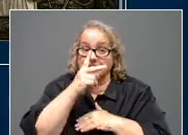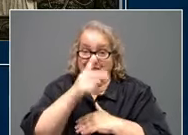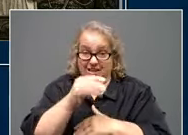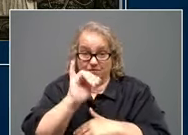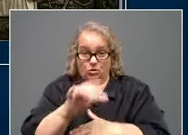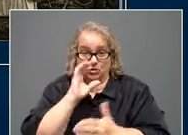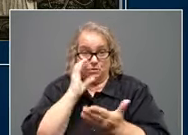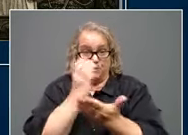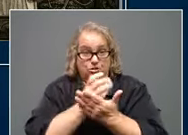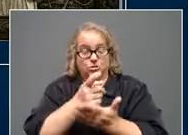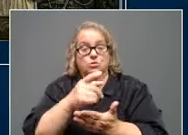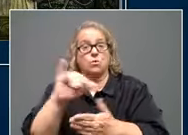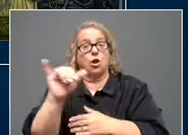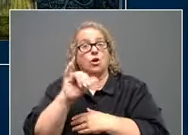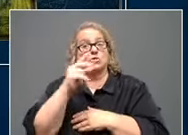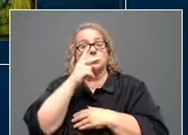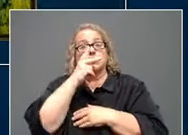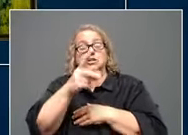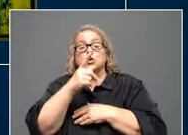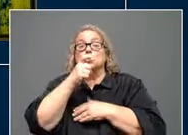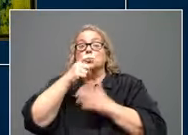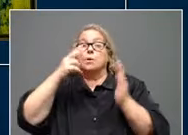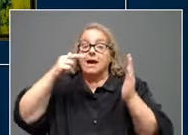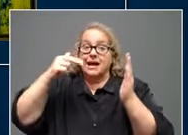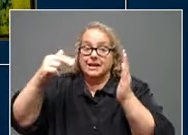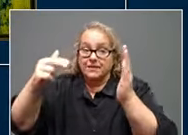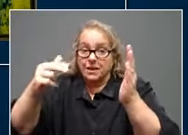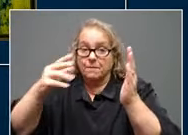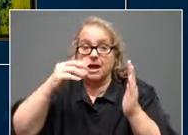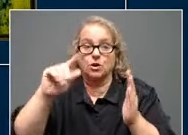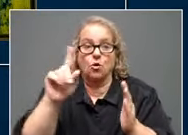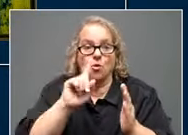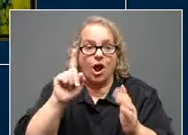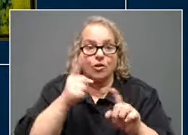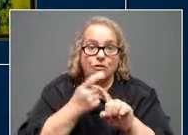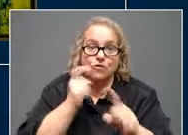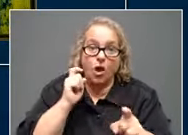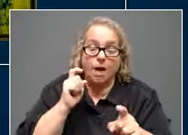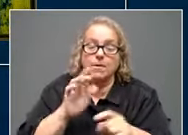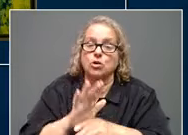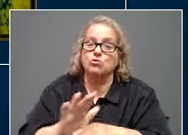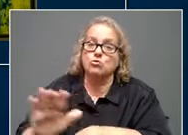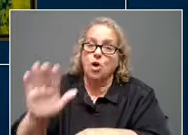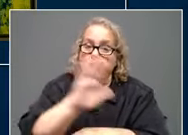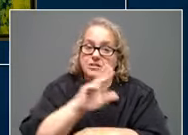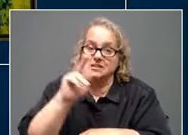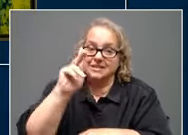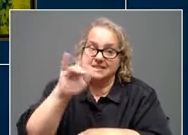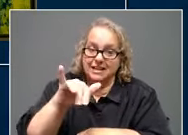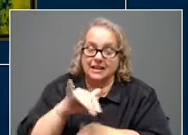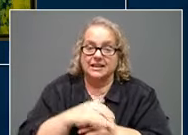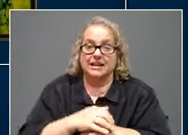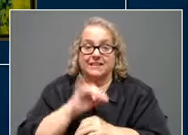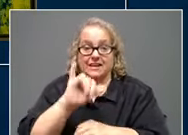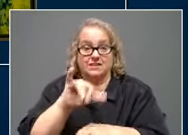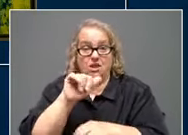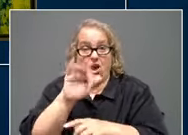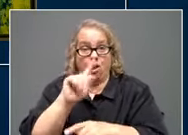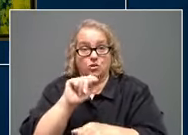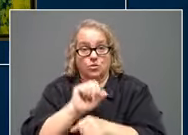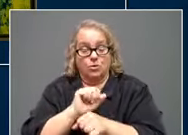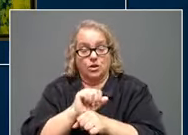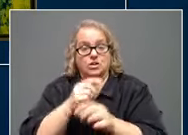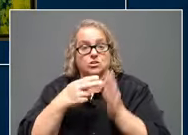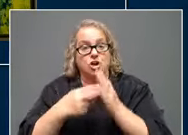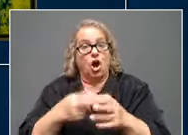also see who painted them and where they are from across Kentucky. This artwork is called the Team